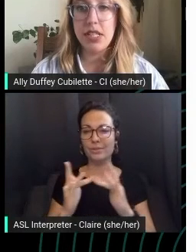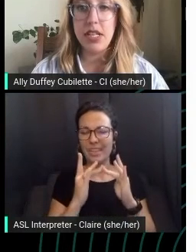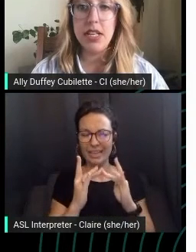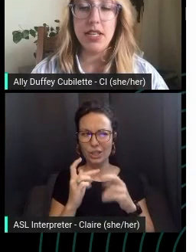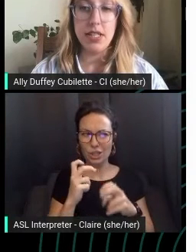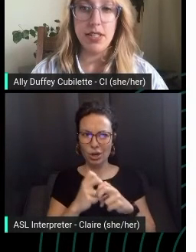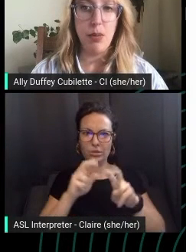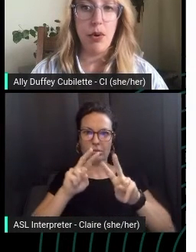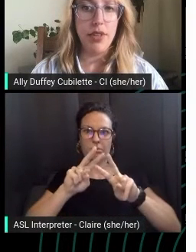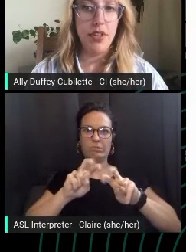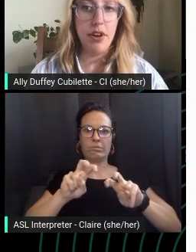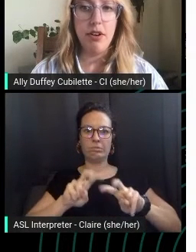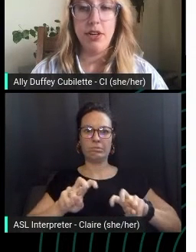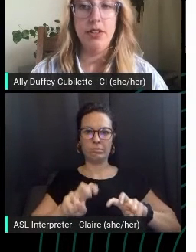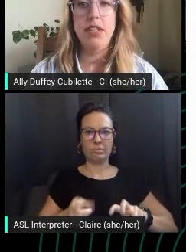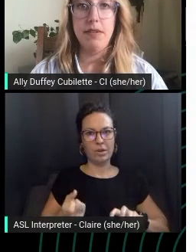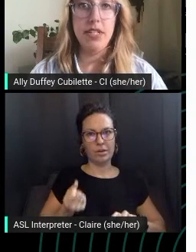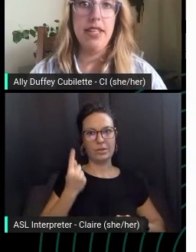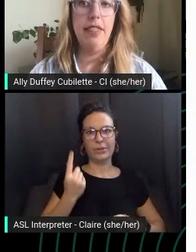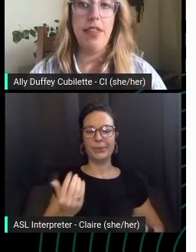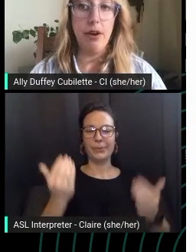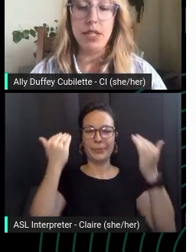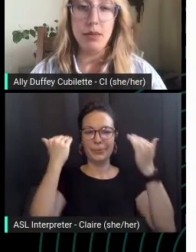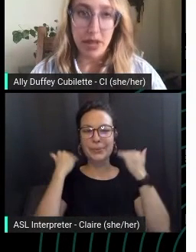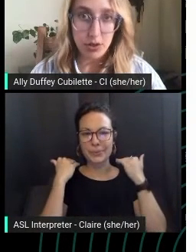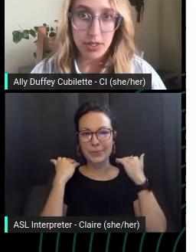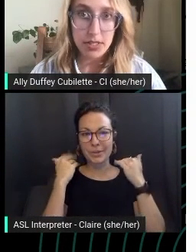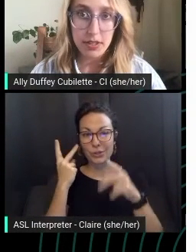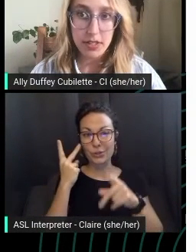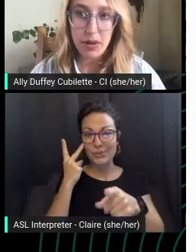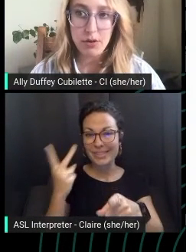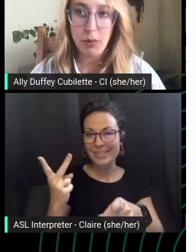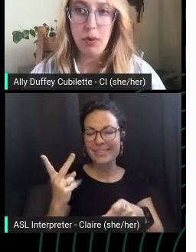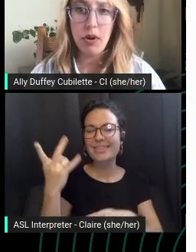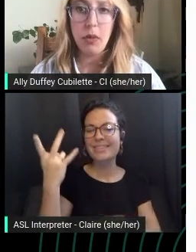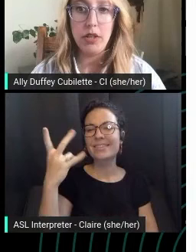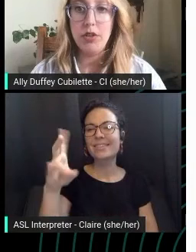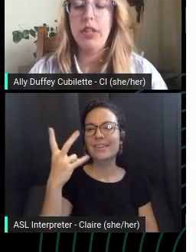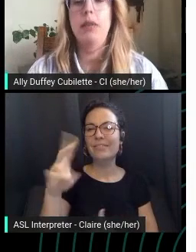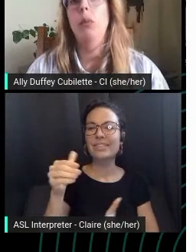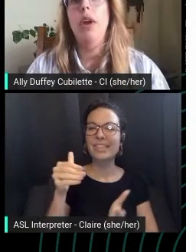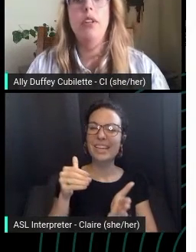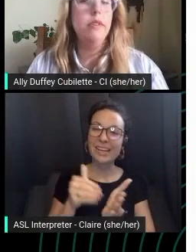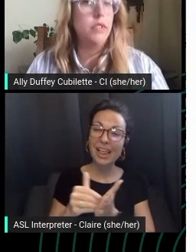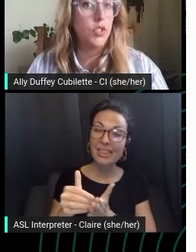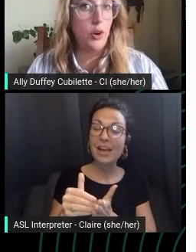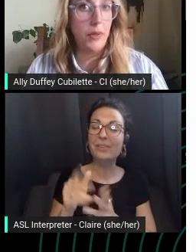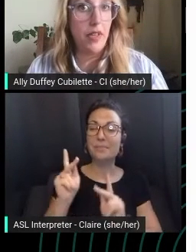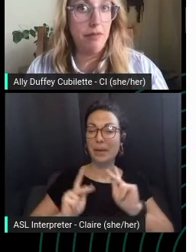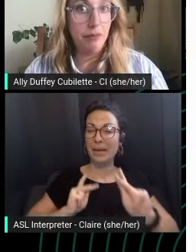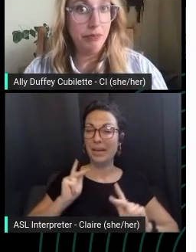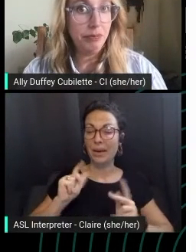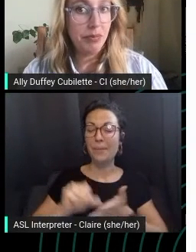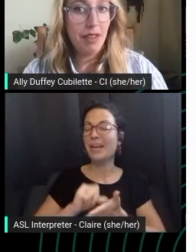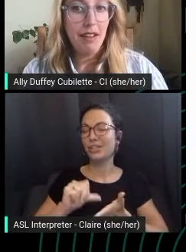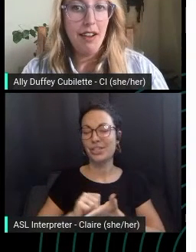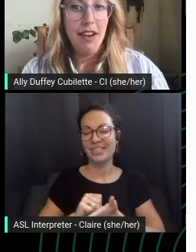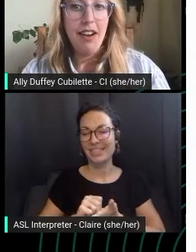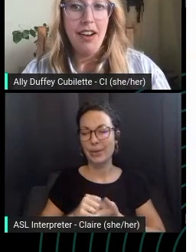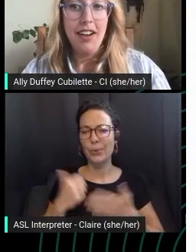You can see in this example that there are nearly 17,000 pages in this page report, which, like, where do you even start with